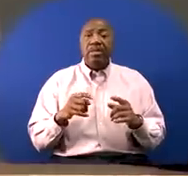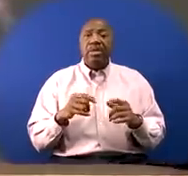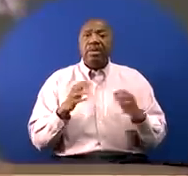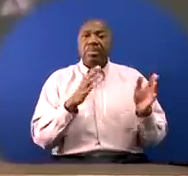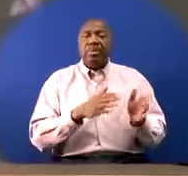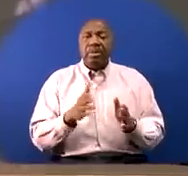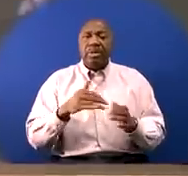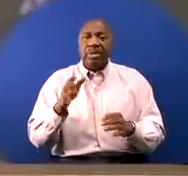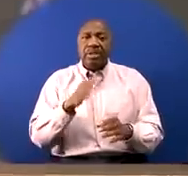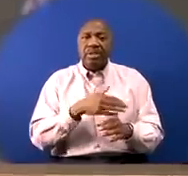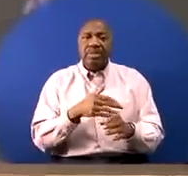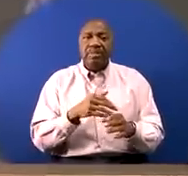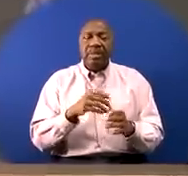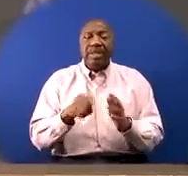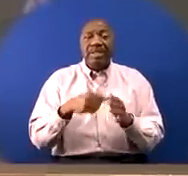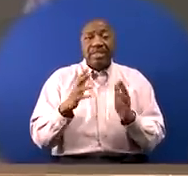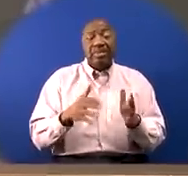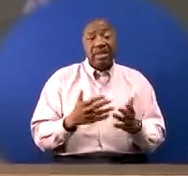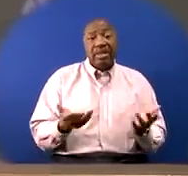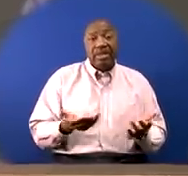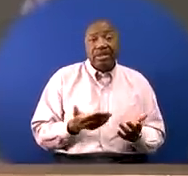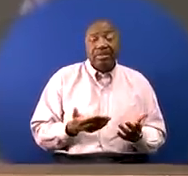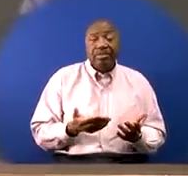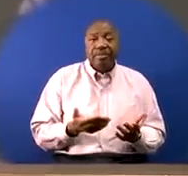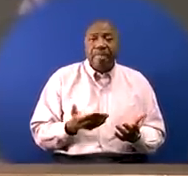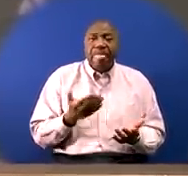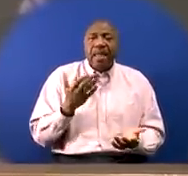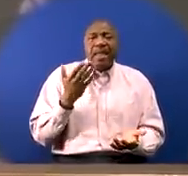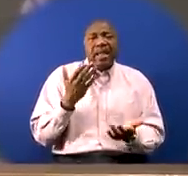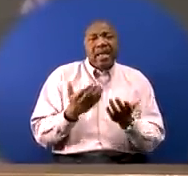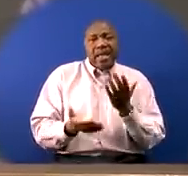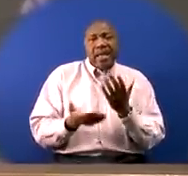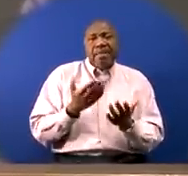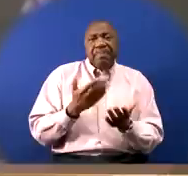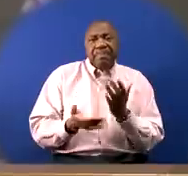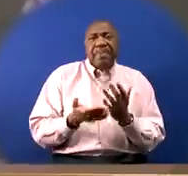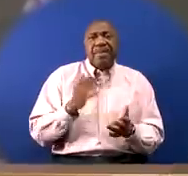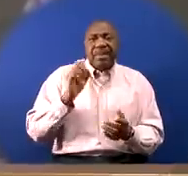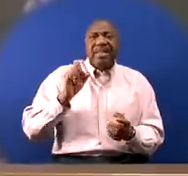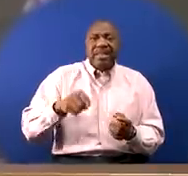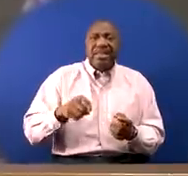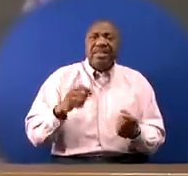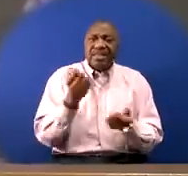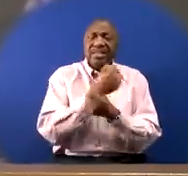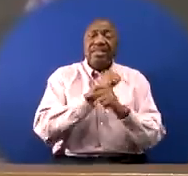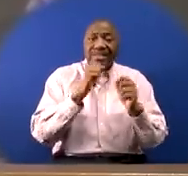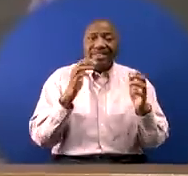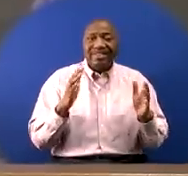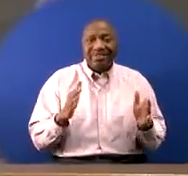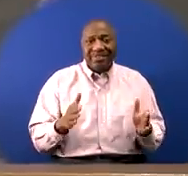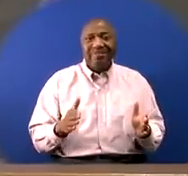it, somebody in this Lord's church may be in need of a Savior.